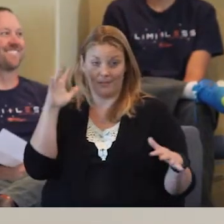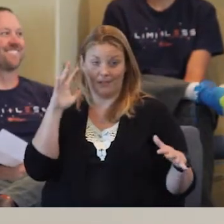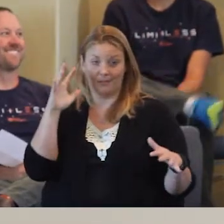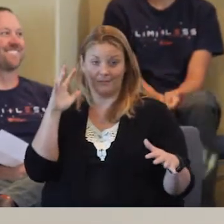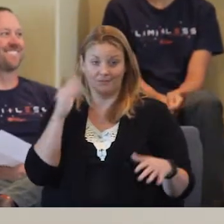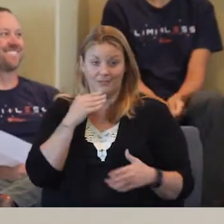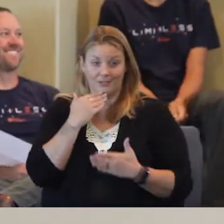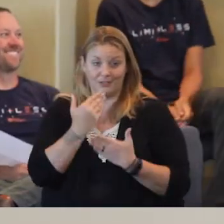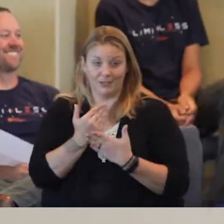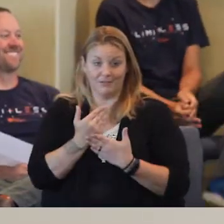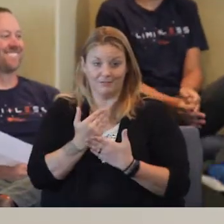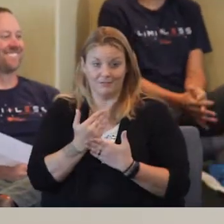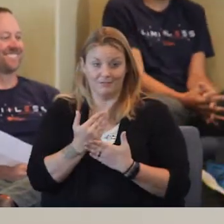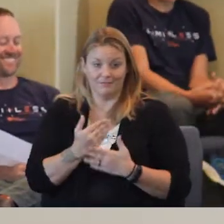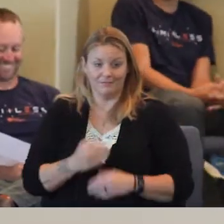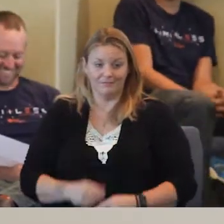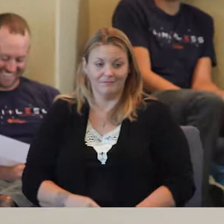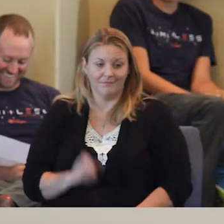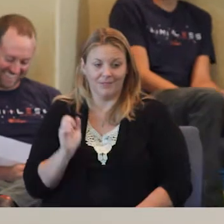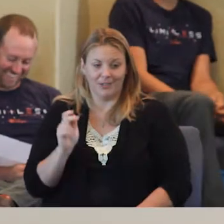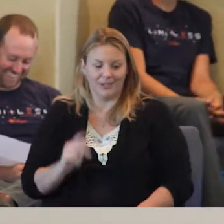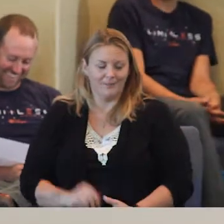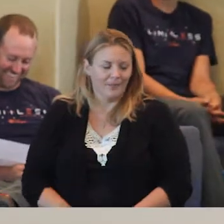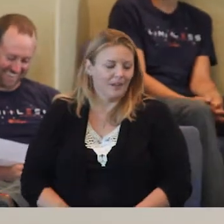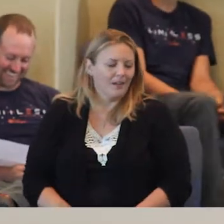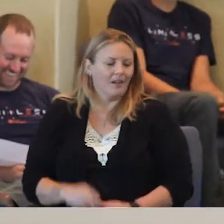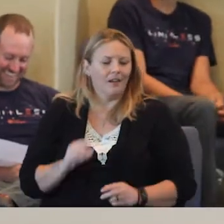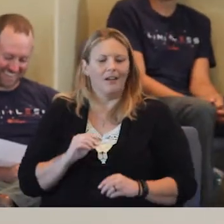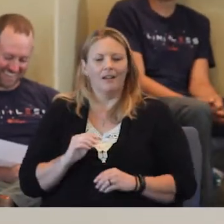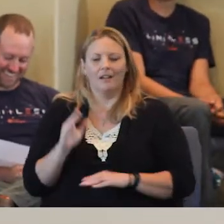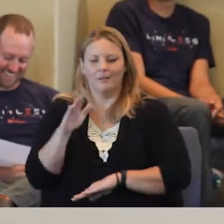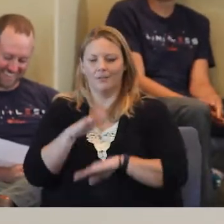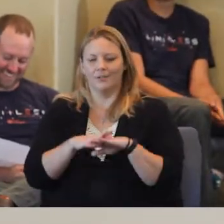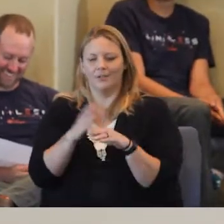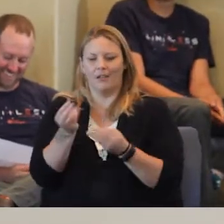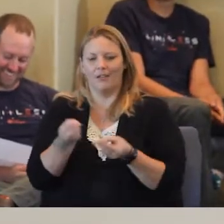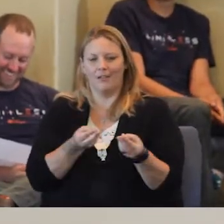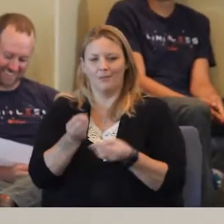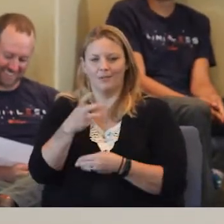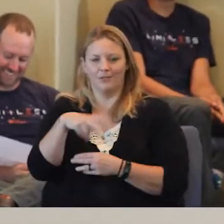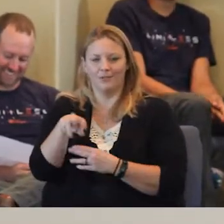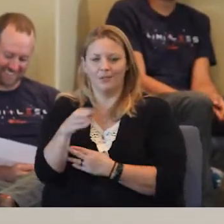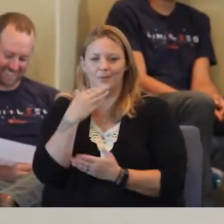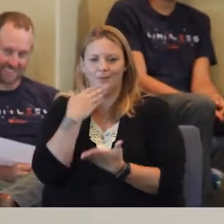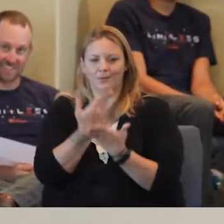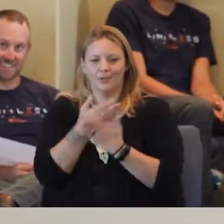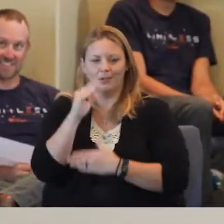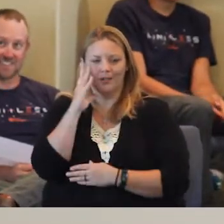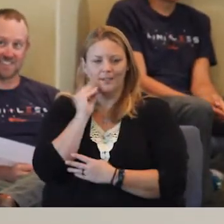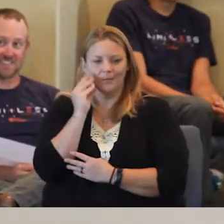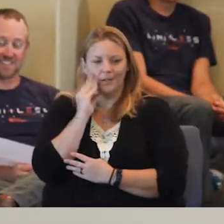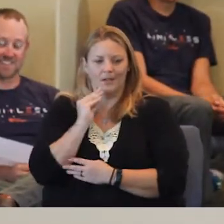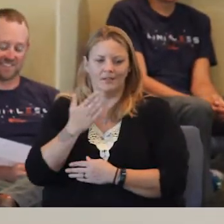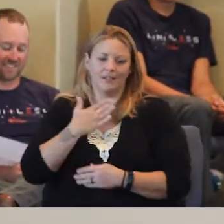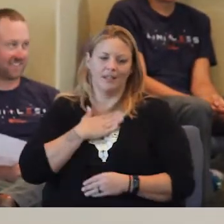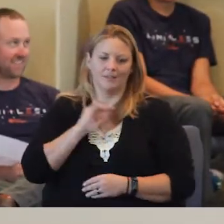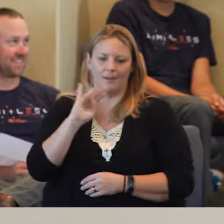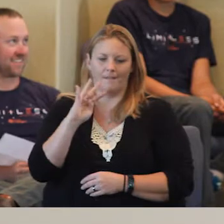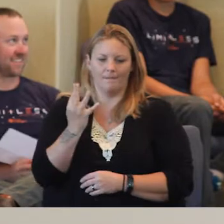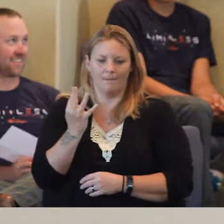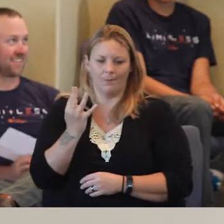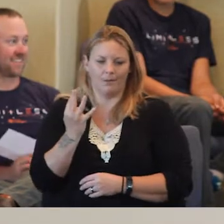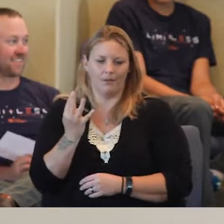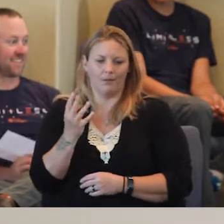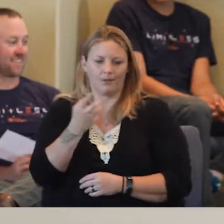am I too loud? How's this? Is this good? Okay. I went on the missions trip, and it was a really good experience. This would be my fourth